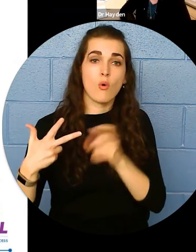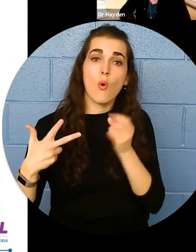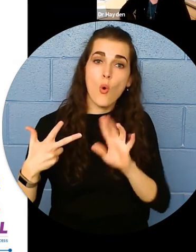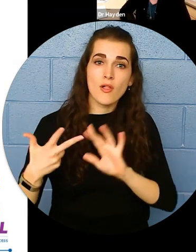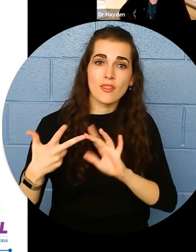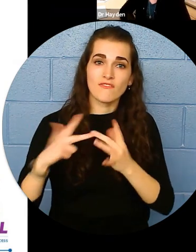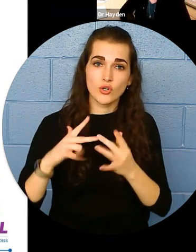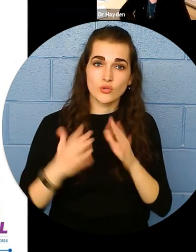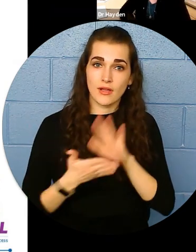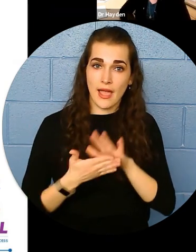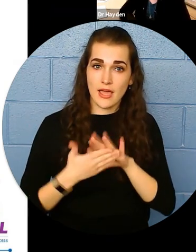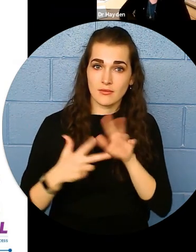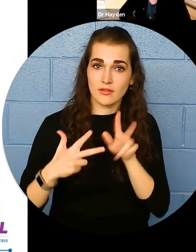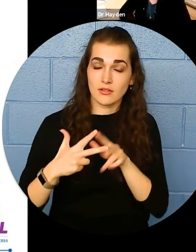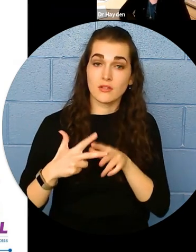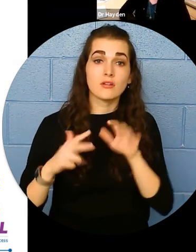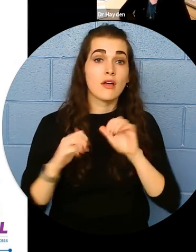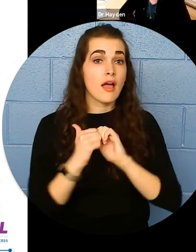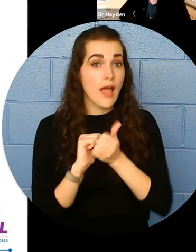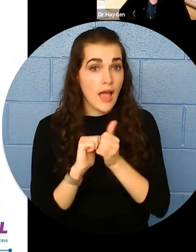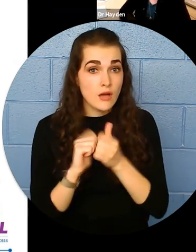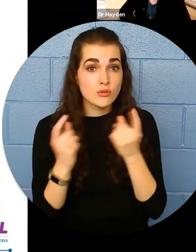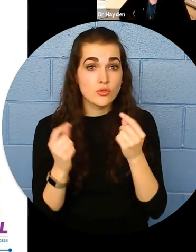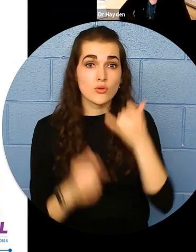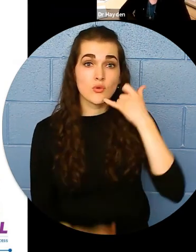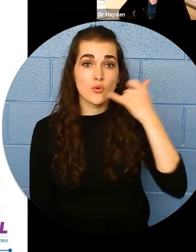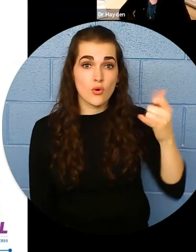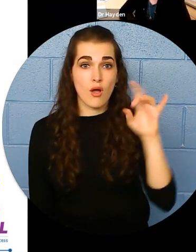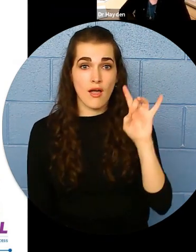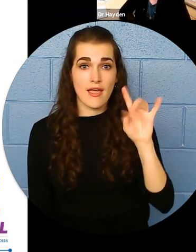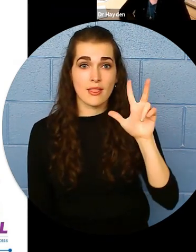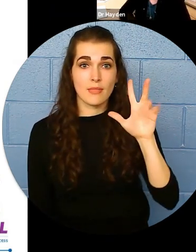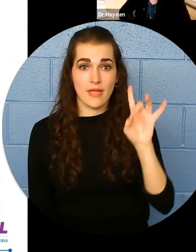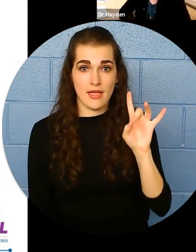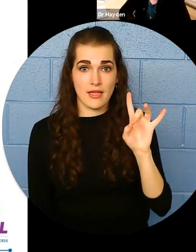virtual academy, you can do so by calling